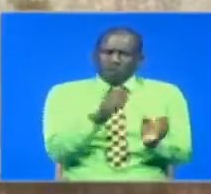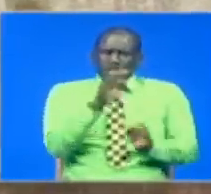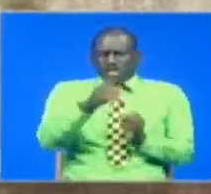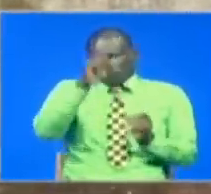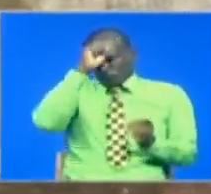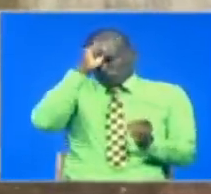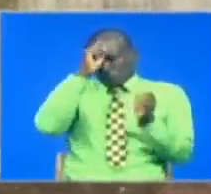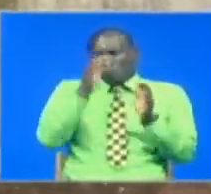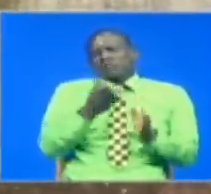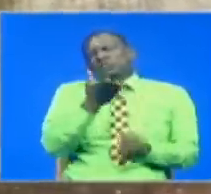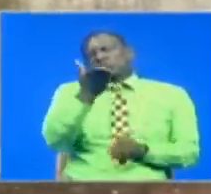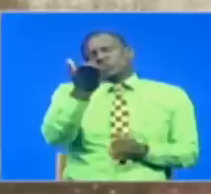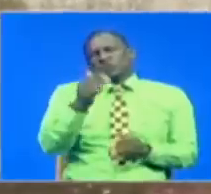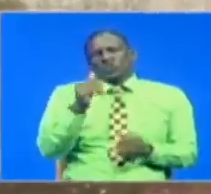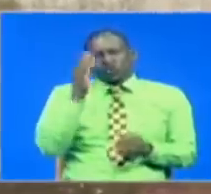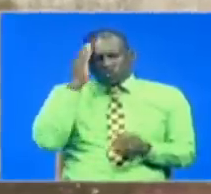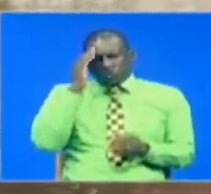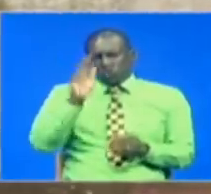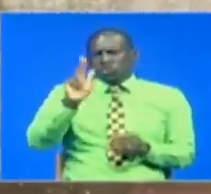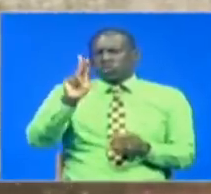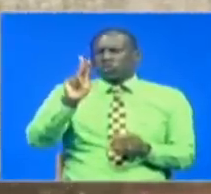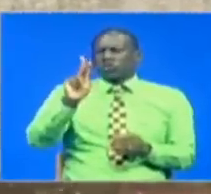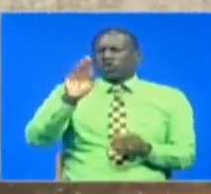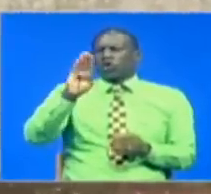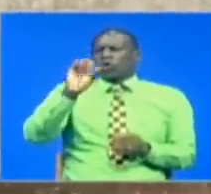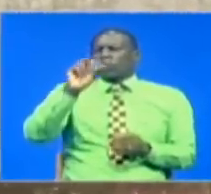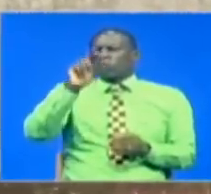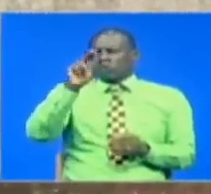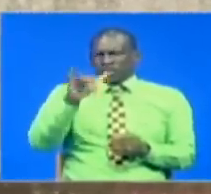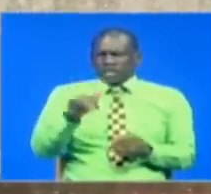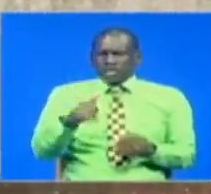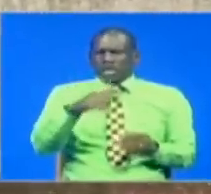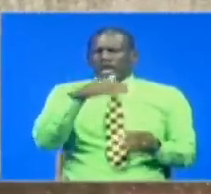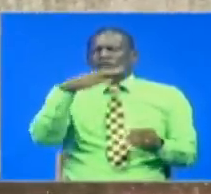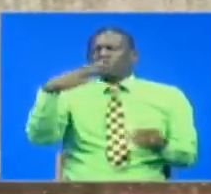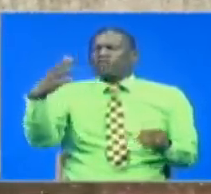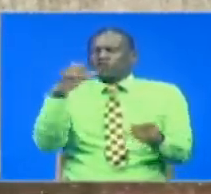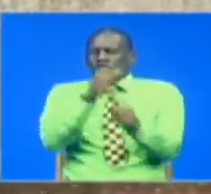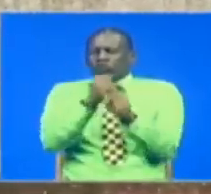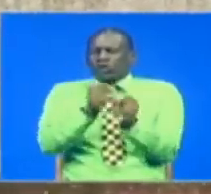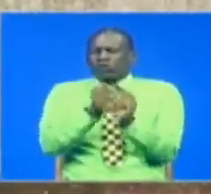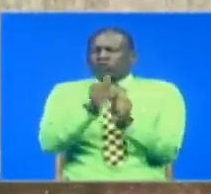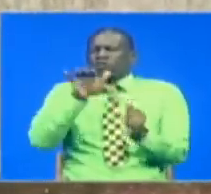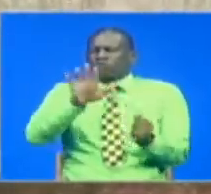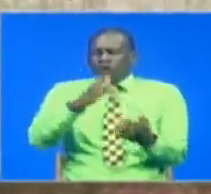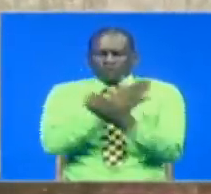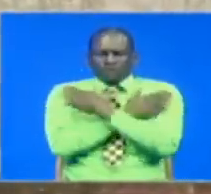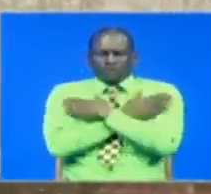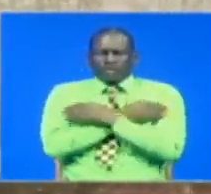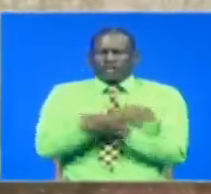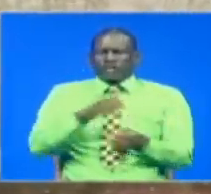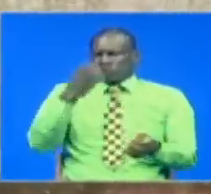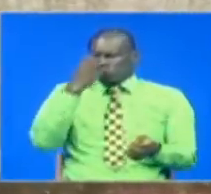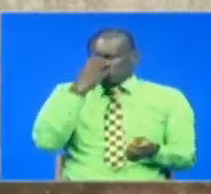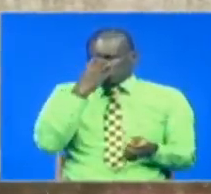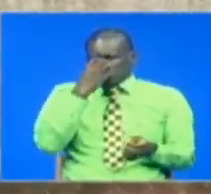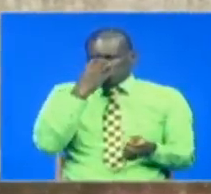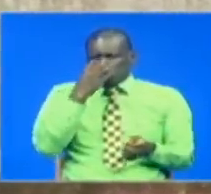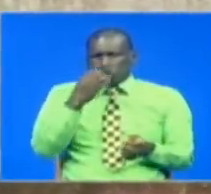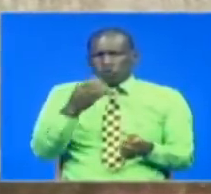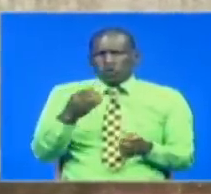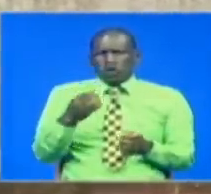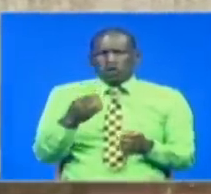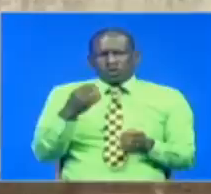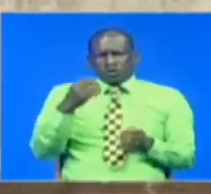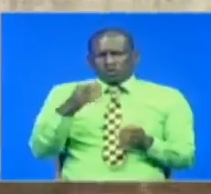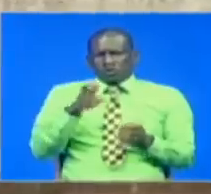unafikiri Kalwale ameenda kwa kufanya kazi na rafiki yake Ruto kwa ajili